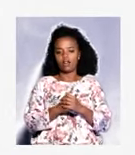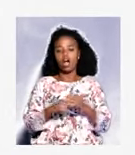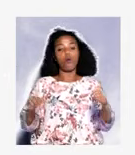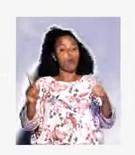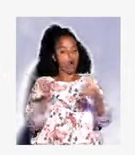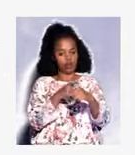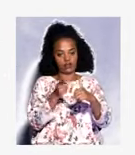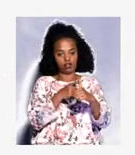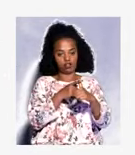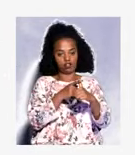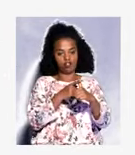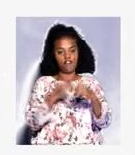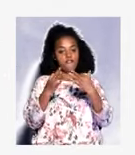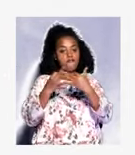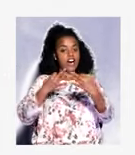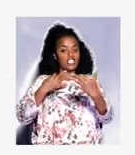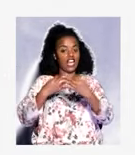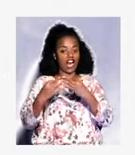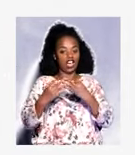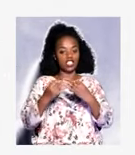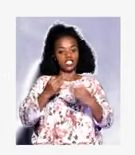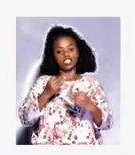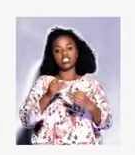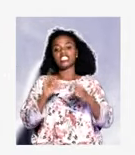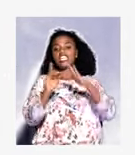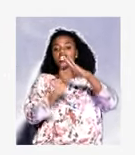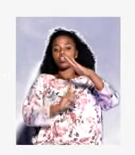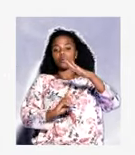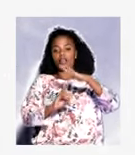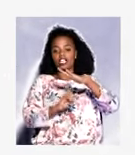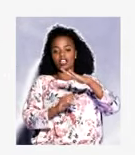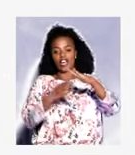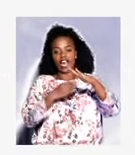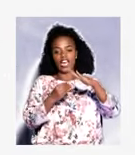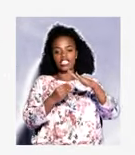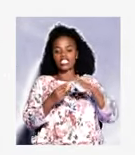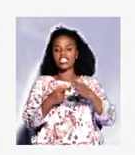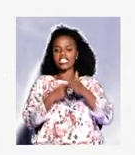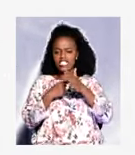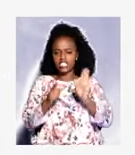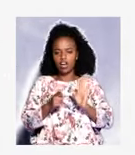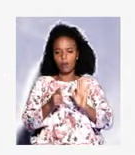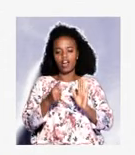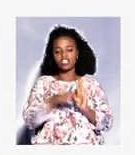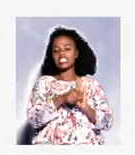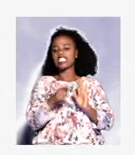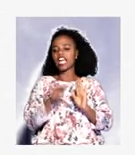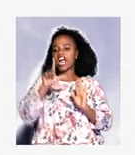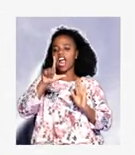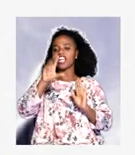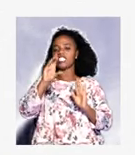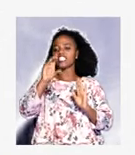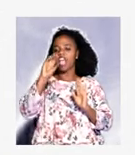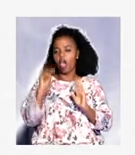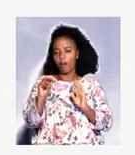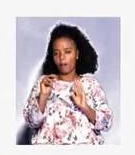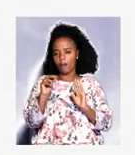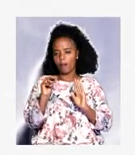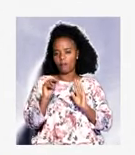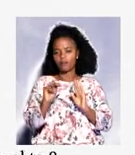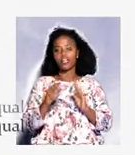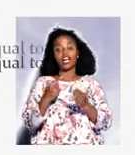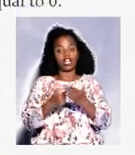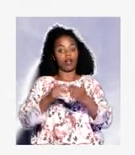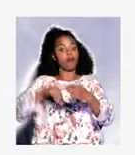1. Factorize the denominators and determine their LCM. After